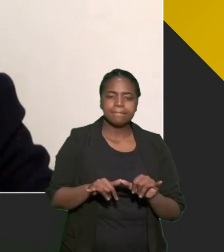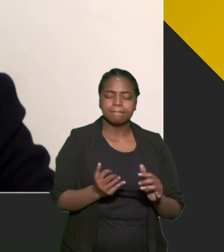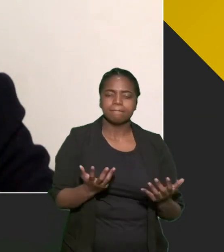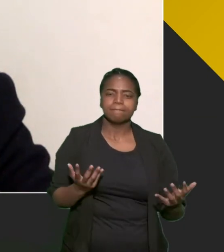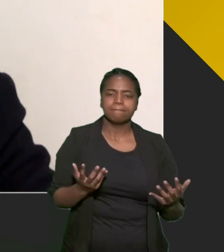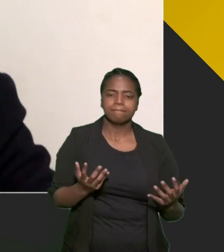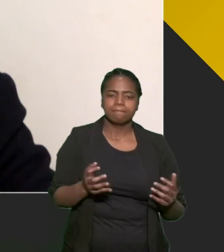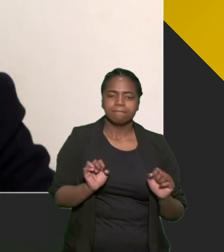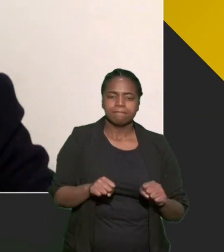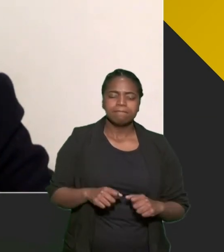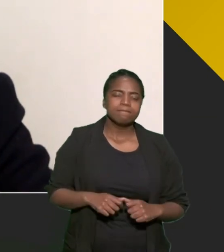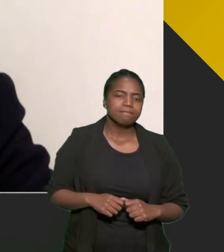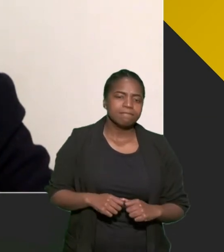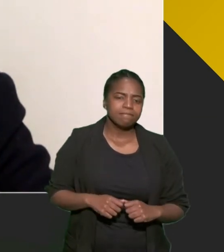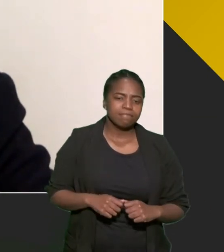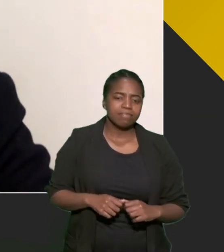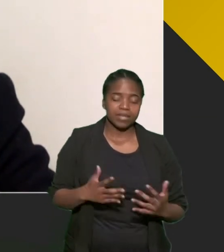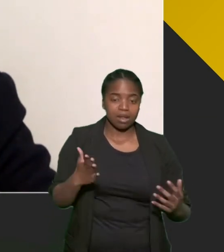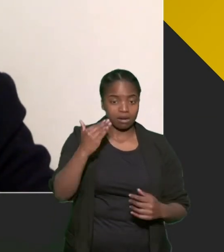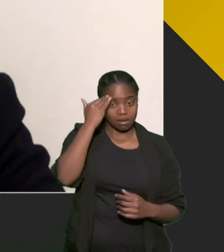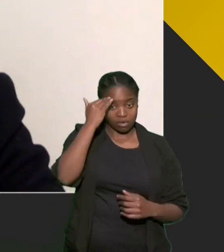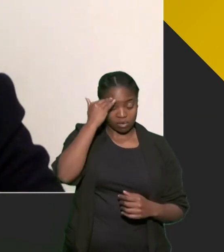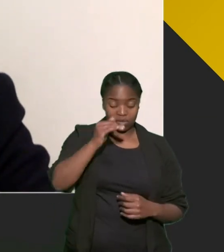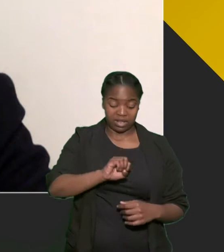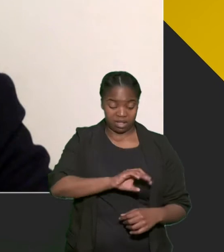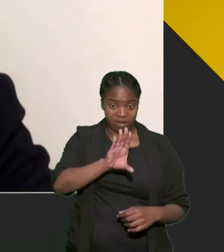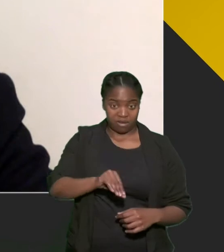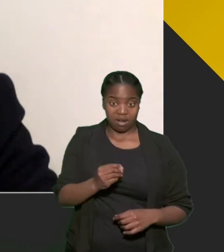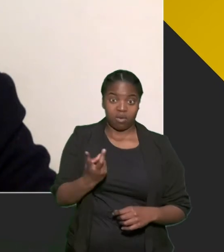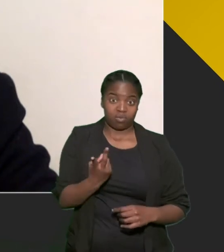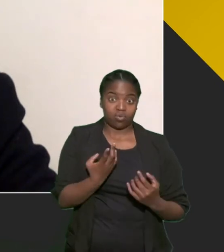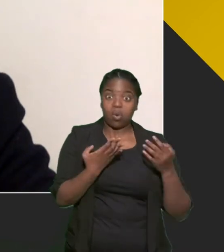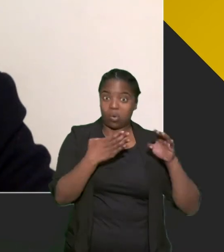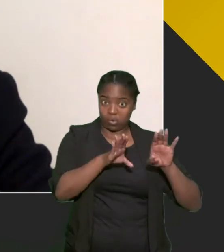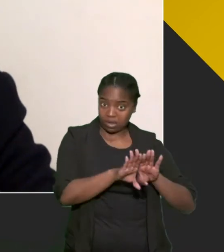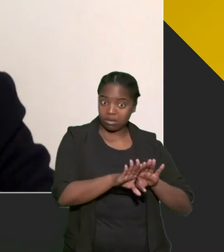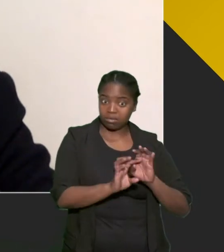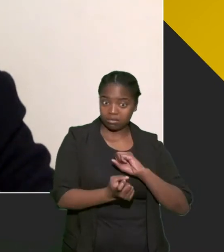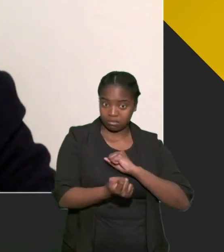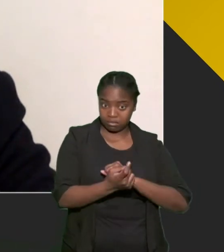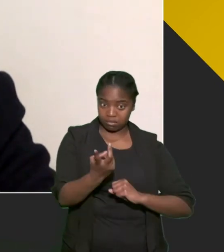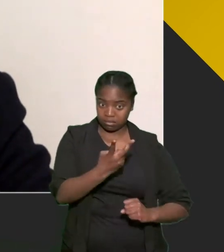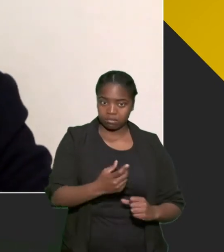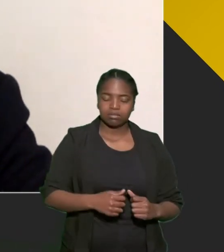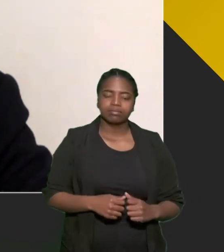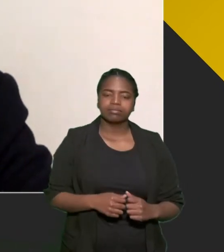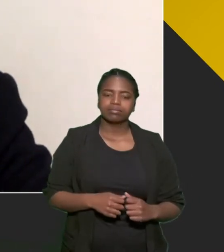cases increasing every single day. And I'm aware that in South Africa as well, we're seeing a large number of cases every single